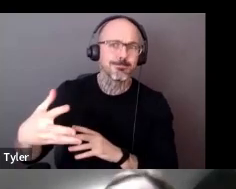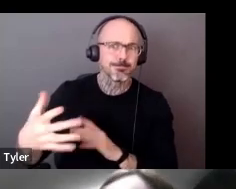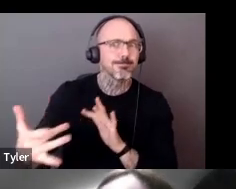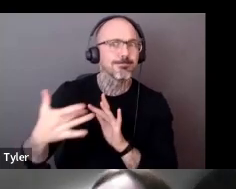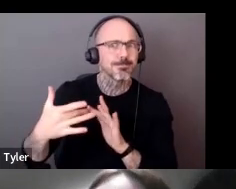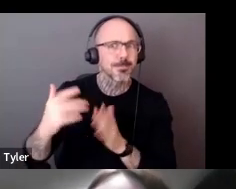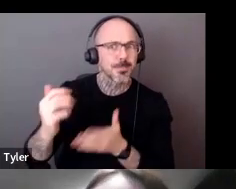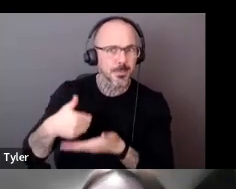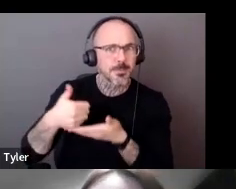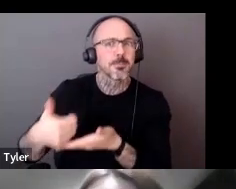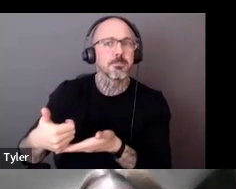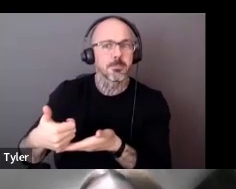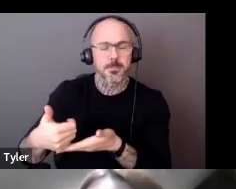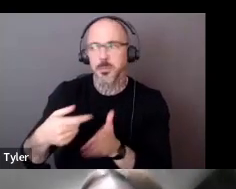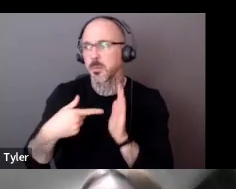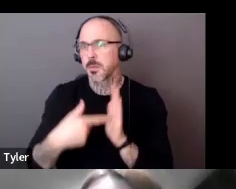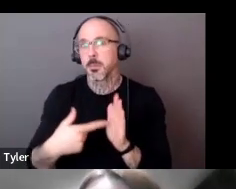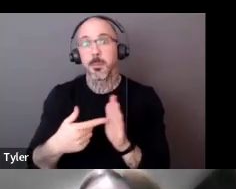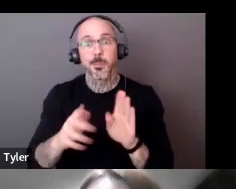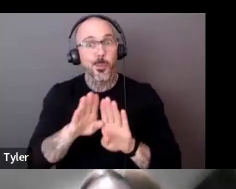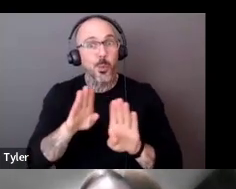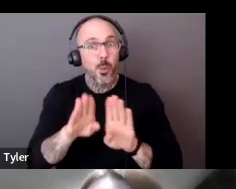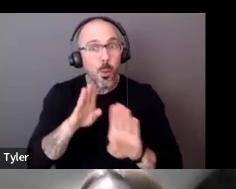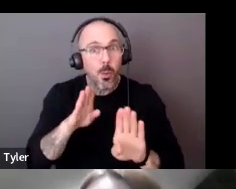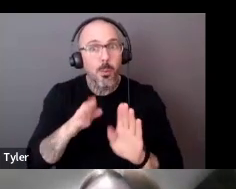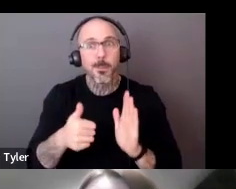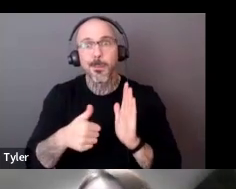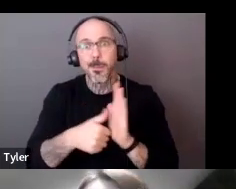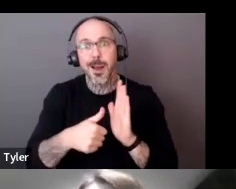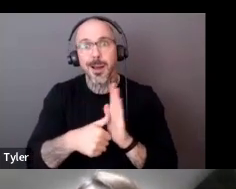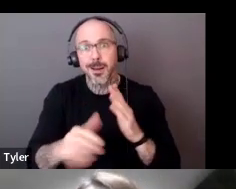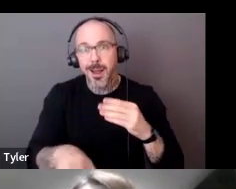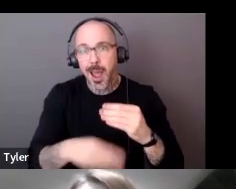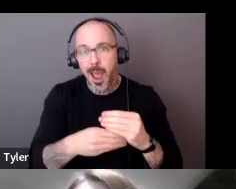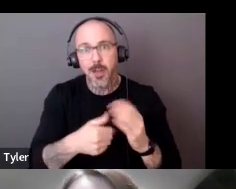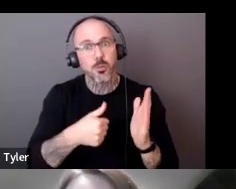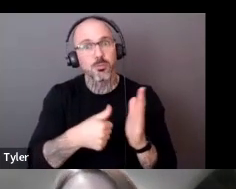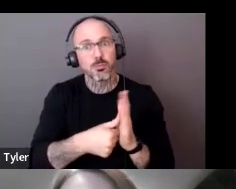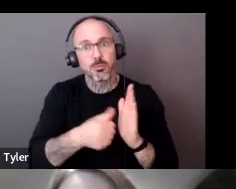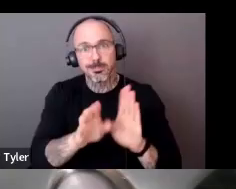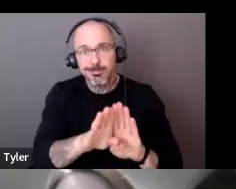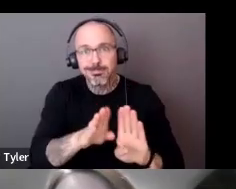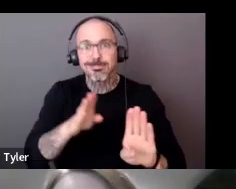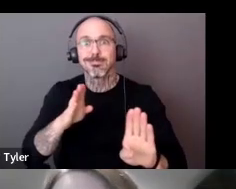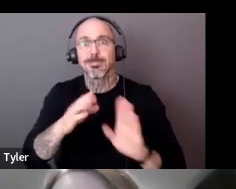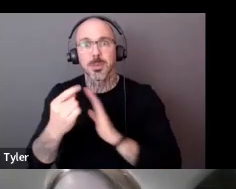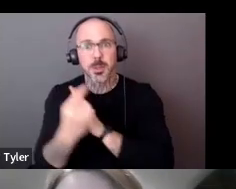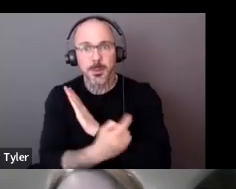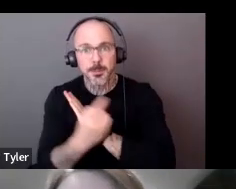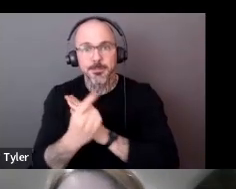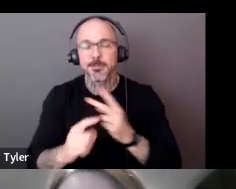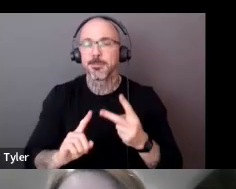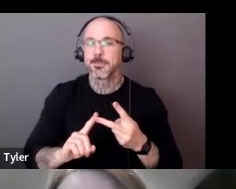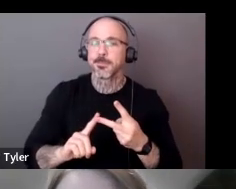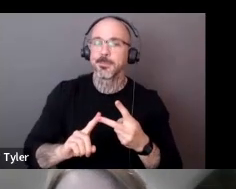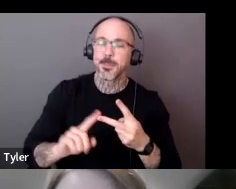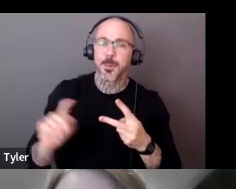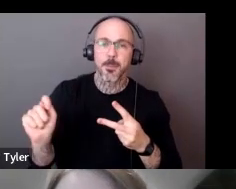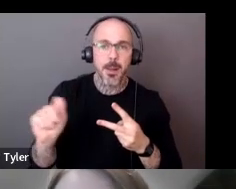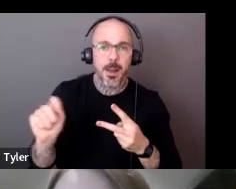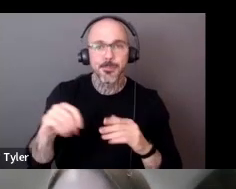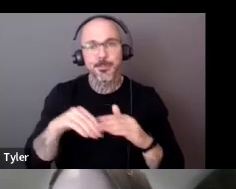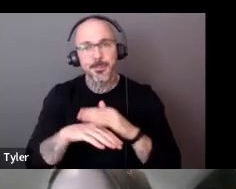the doors, and put accessible bathrooms in, and put